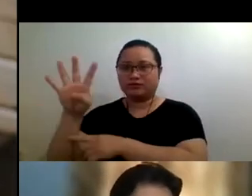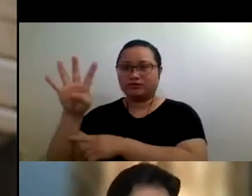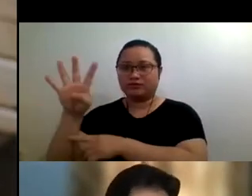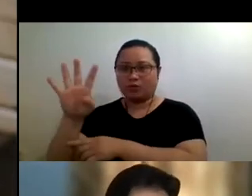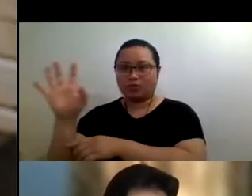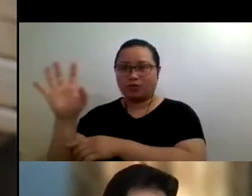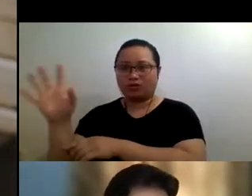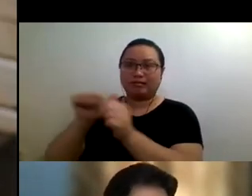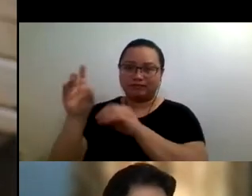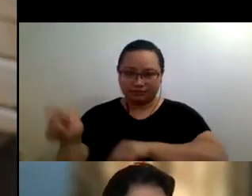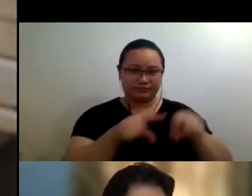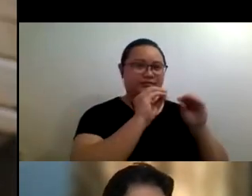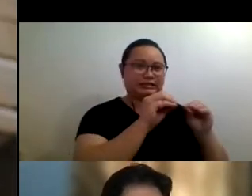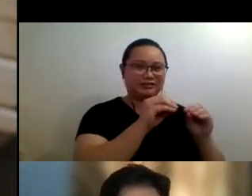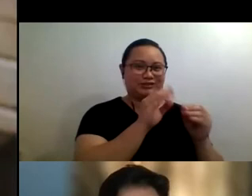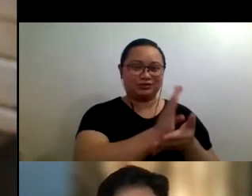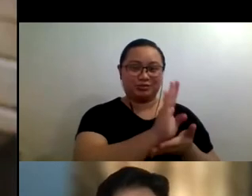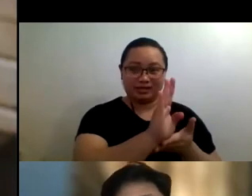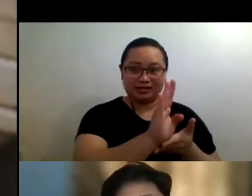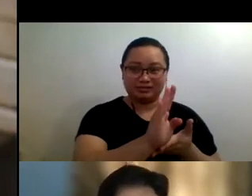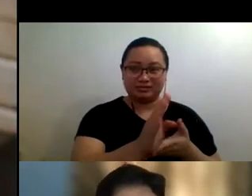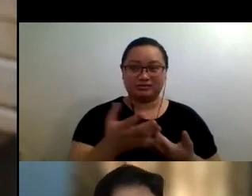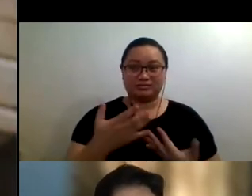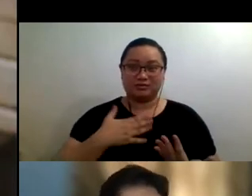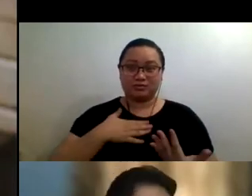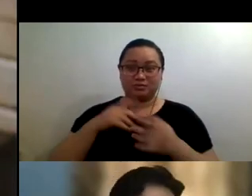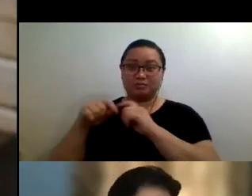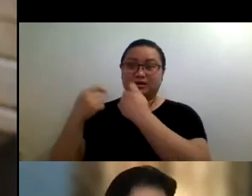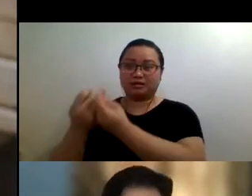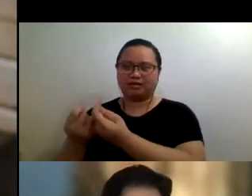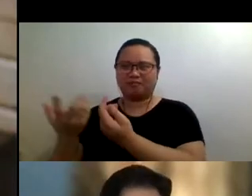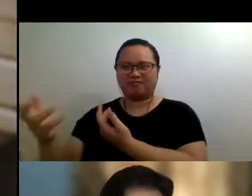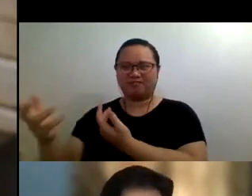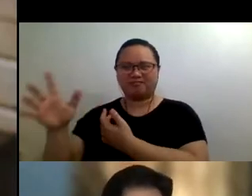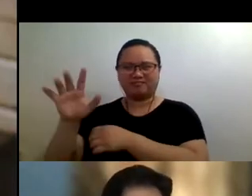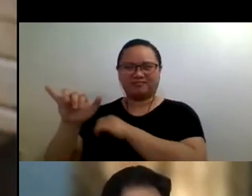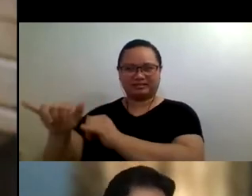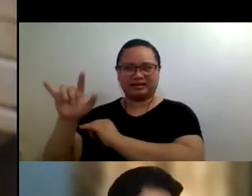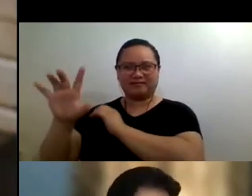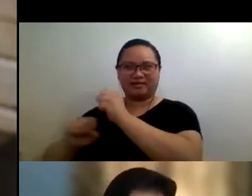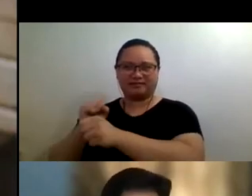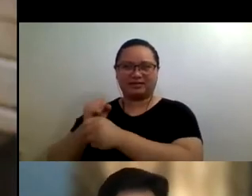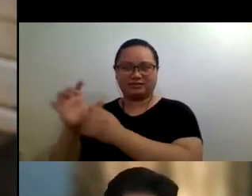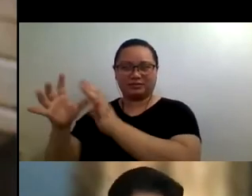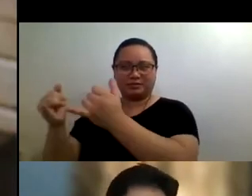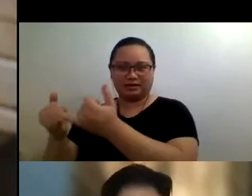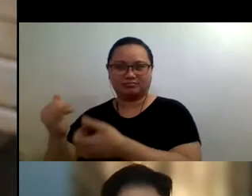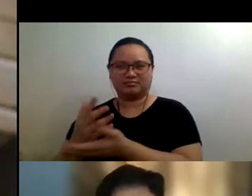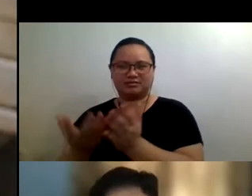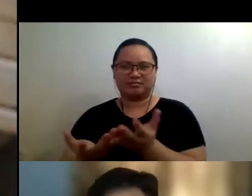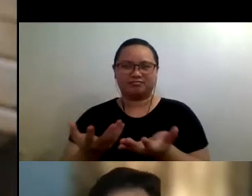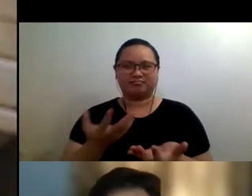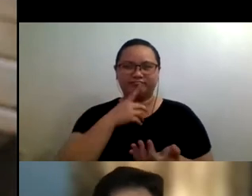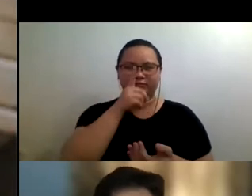Benilde. My team were more tenured than me. May iba, 5 years na sa company. Some were older, some were